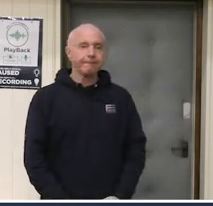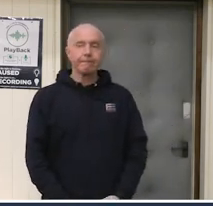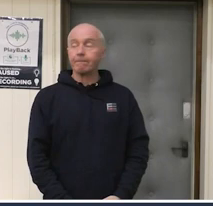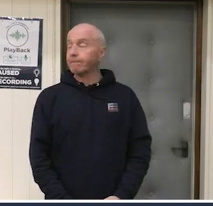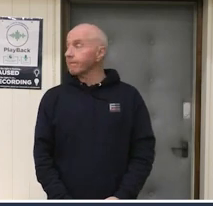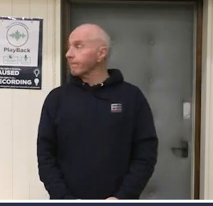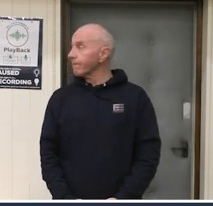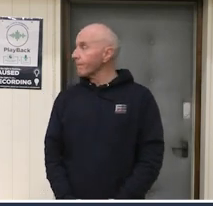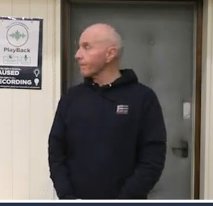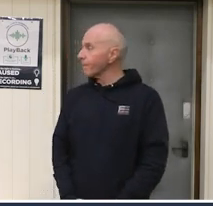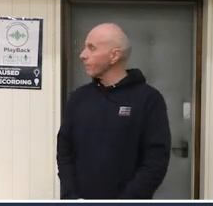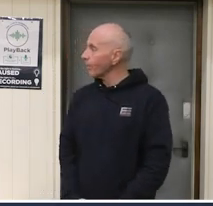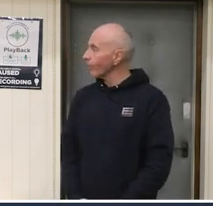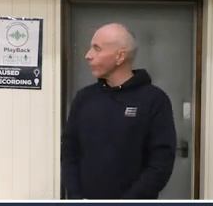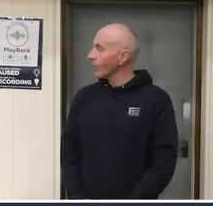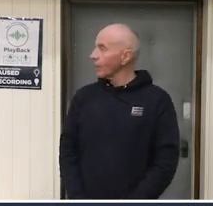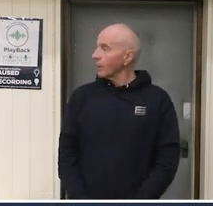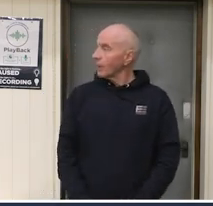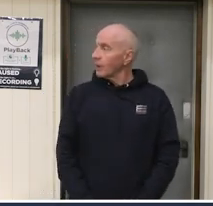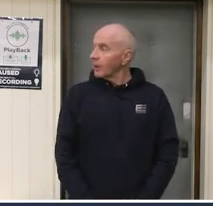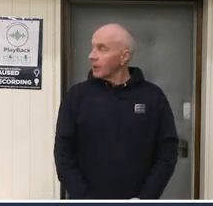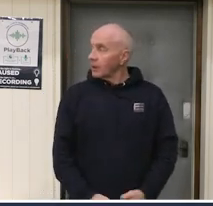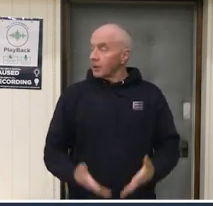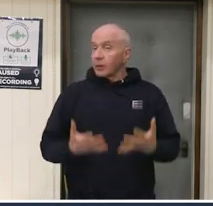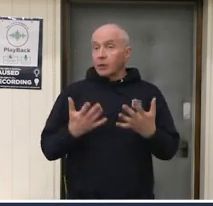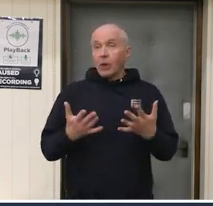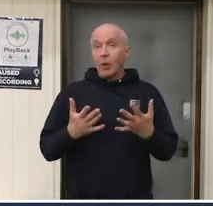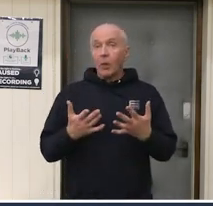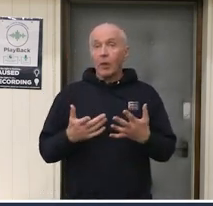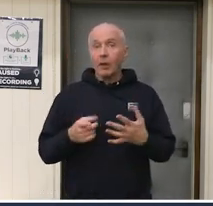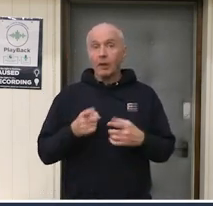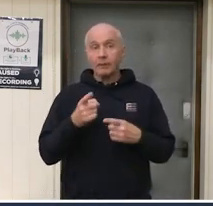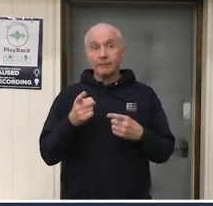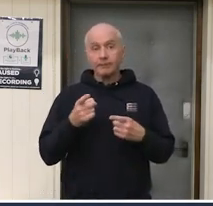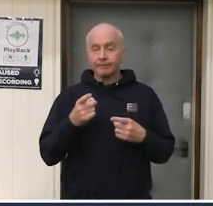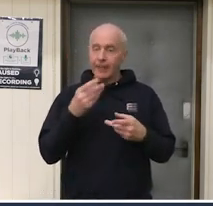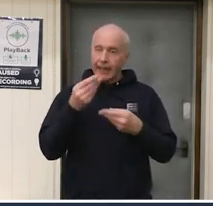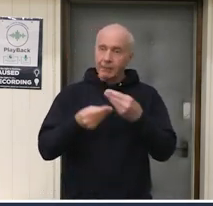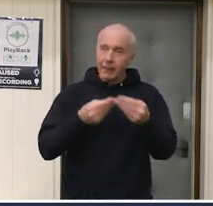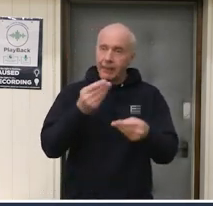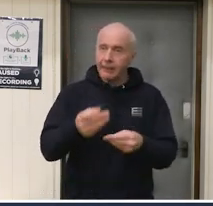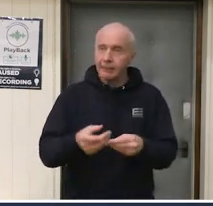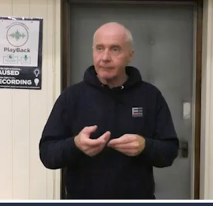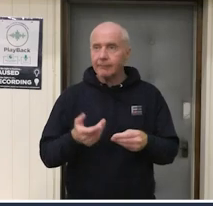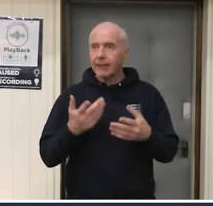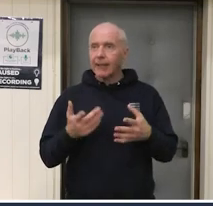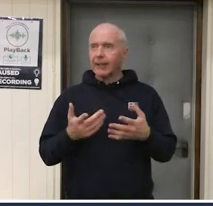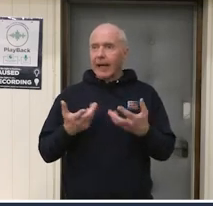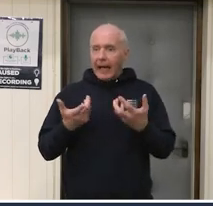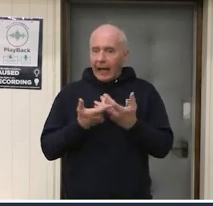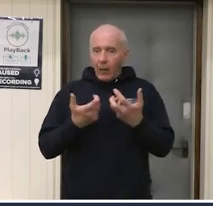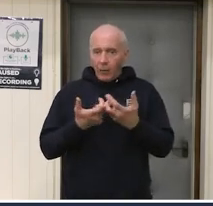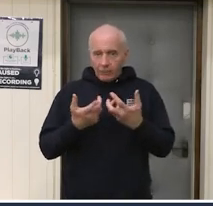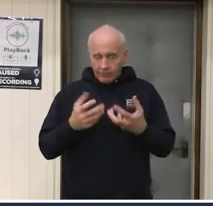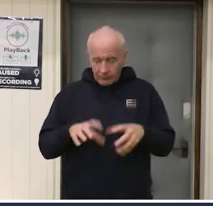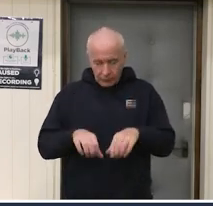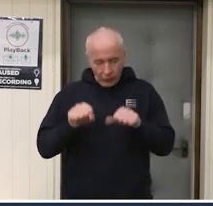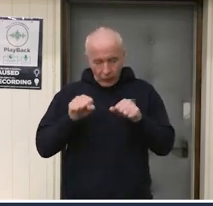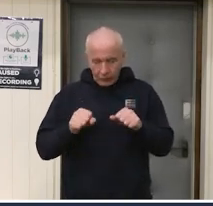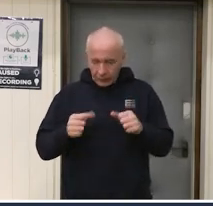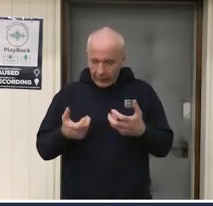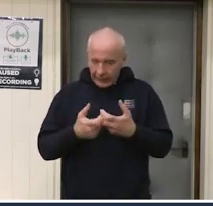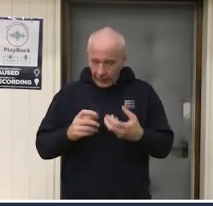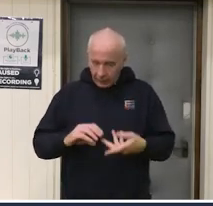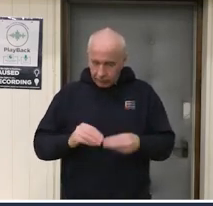So after all that hard sell, we get to the crux of the matter. How the hell do you actually do it, right?